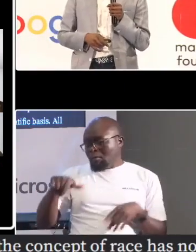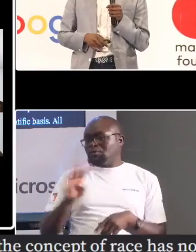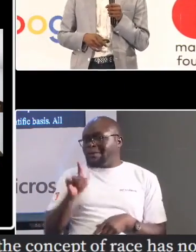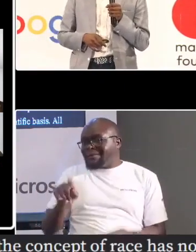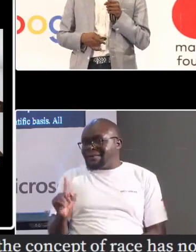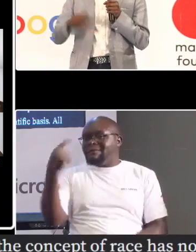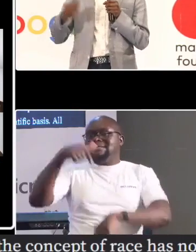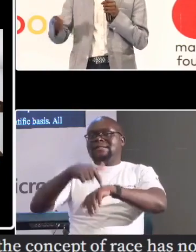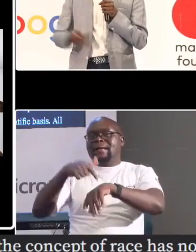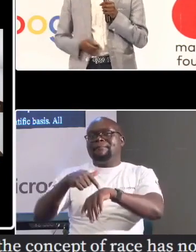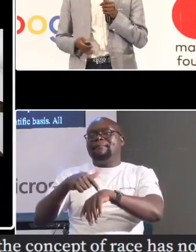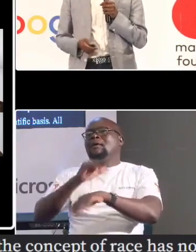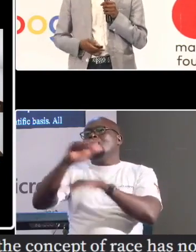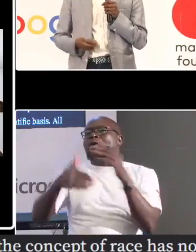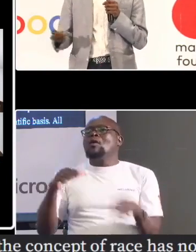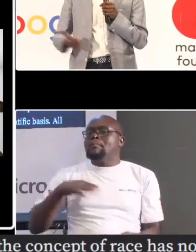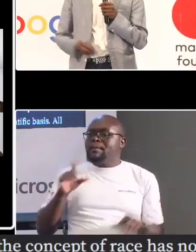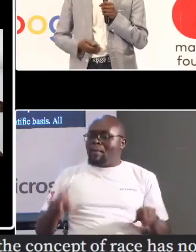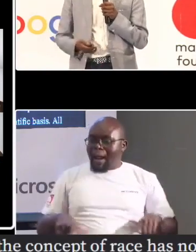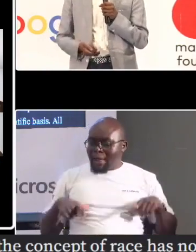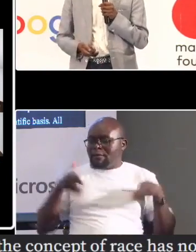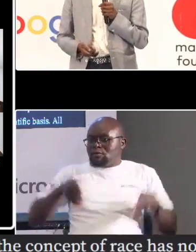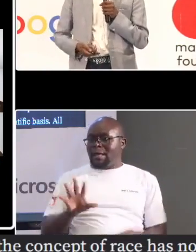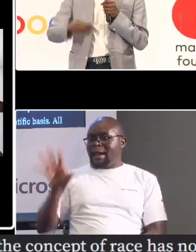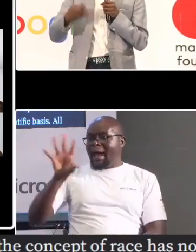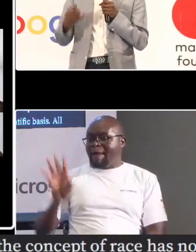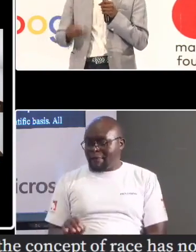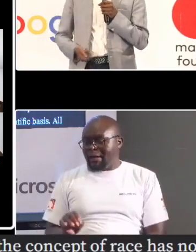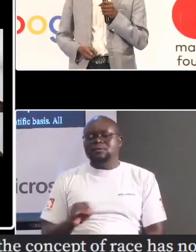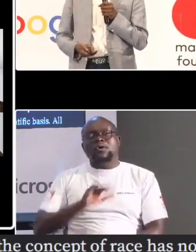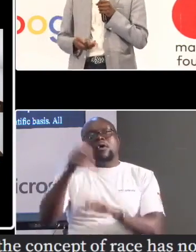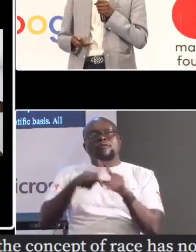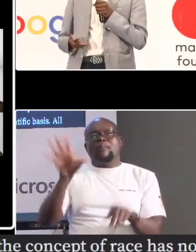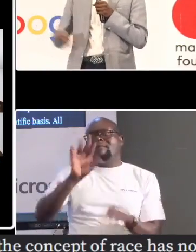time here, but all people alive today are Africans. So